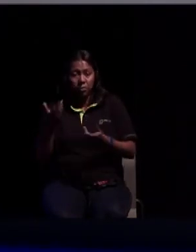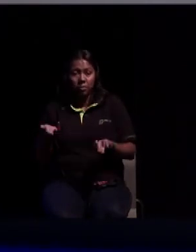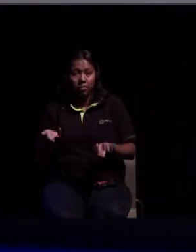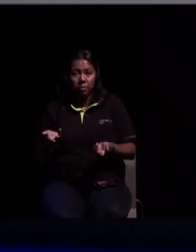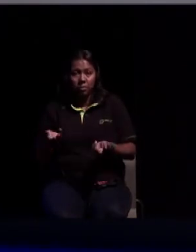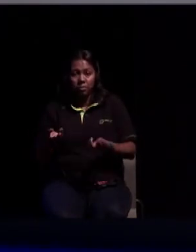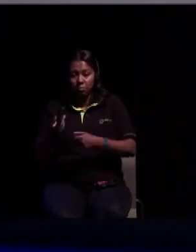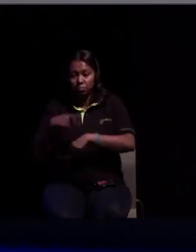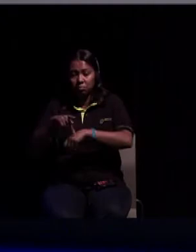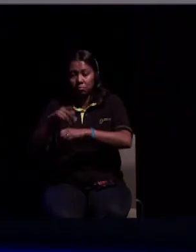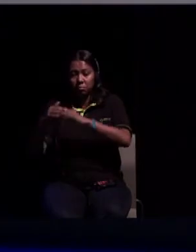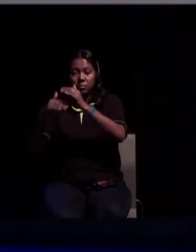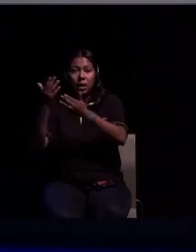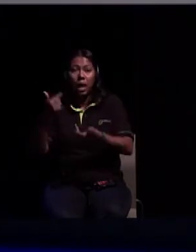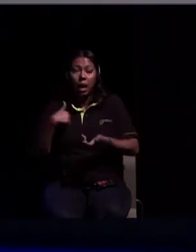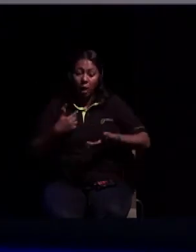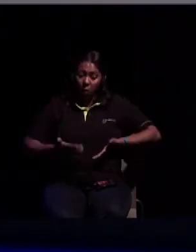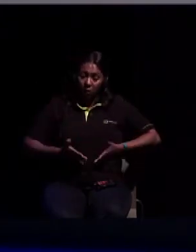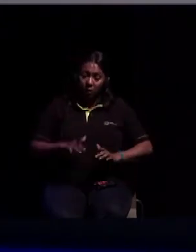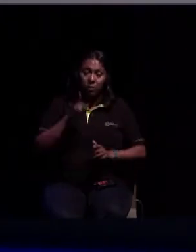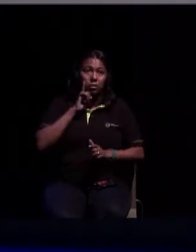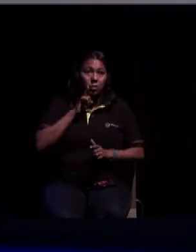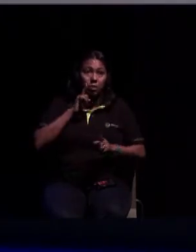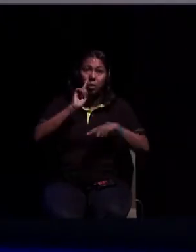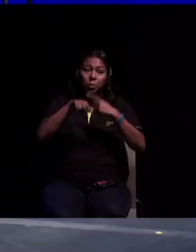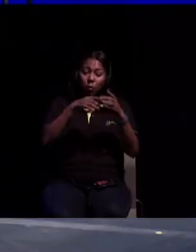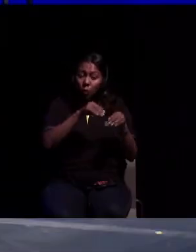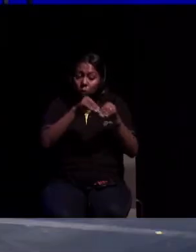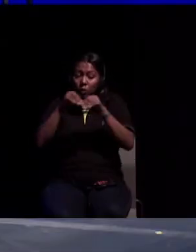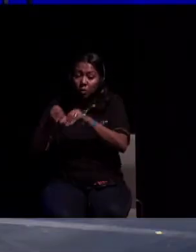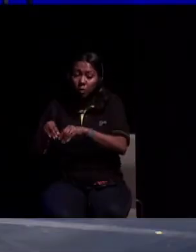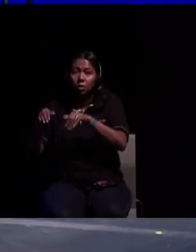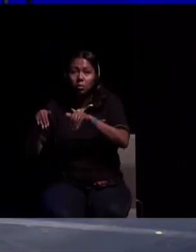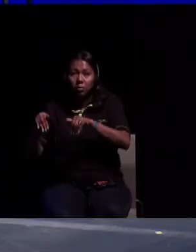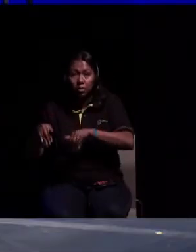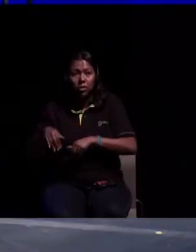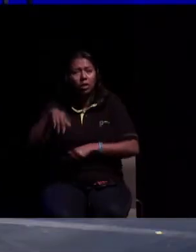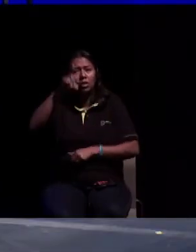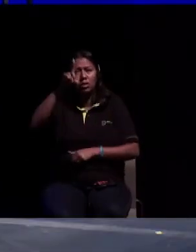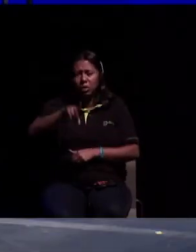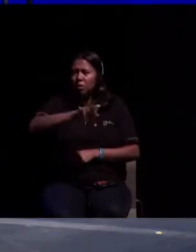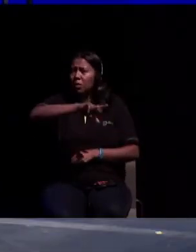migrant. And so there are a lot of rights that are more important to be